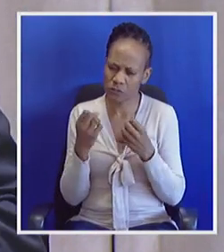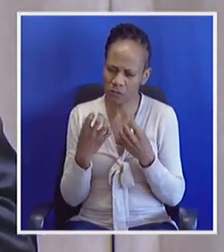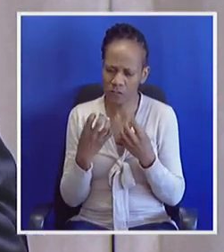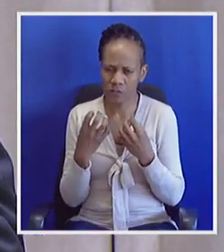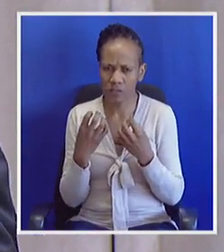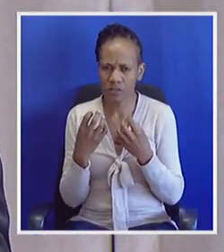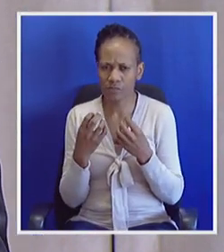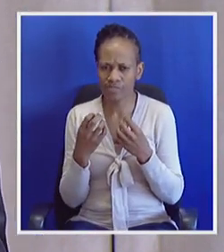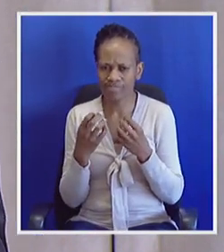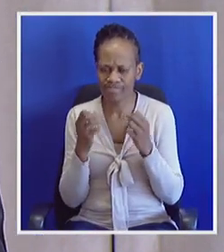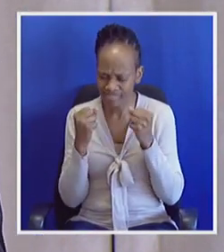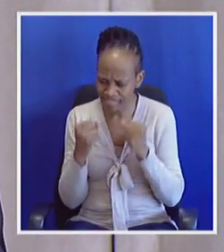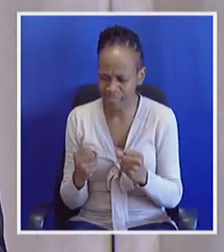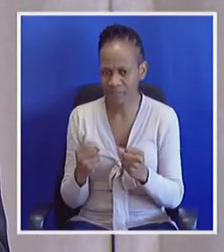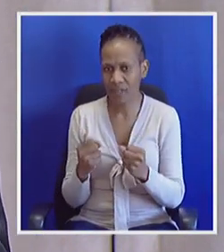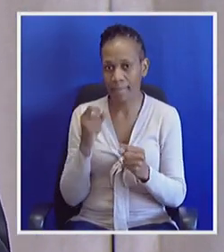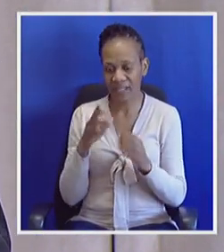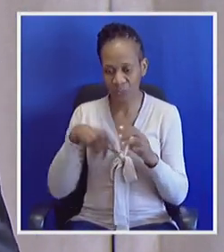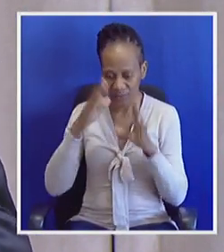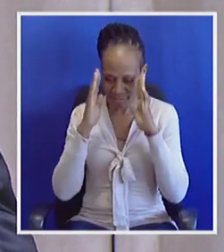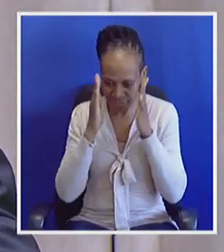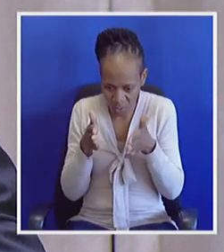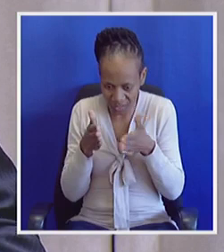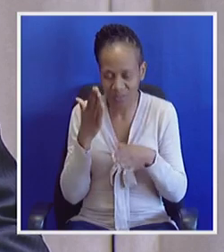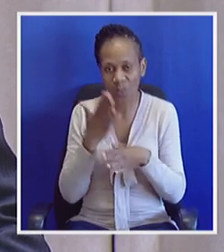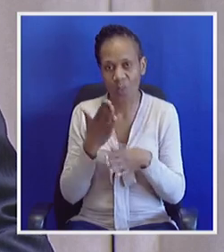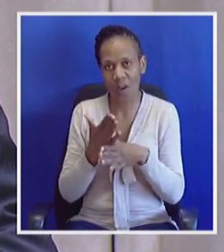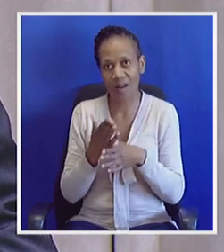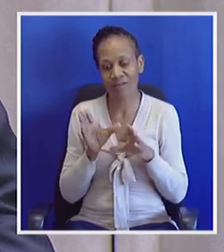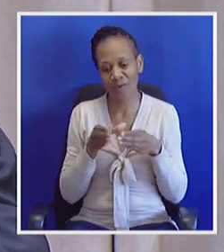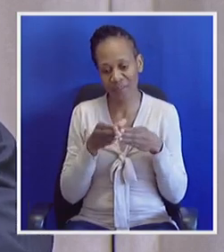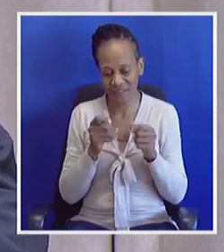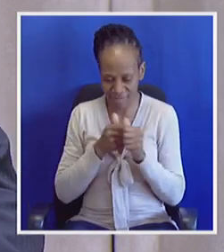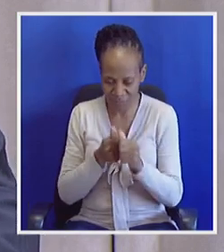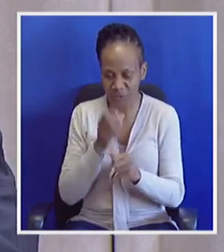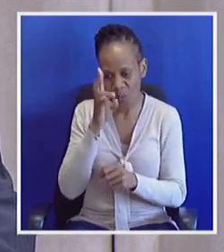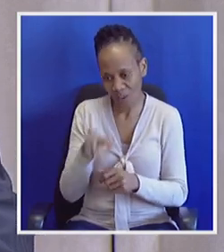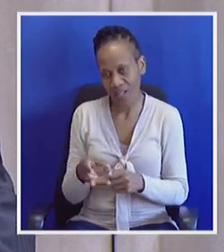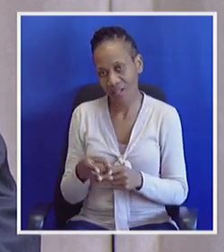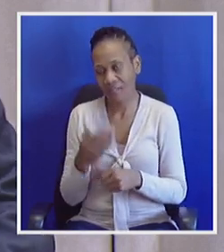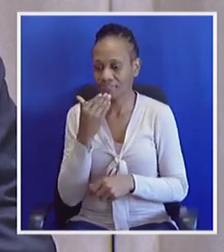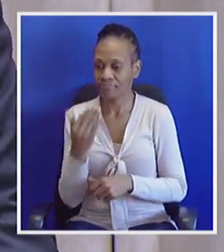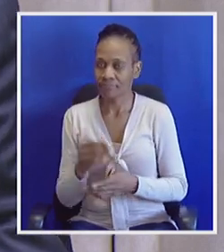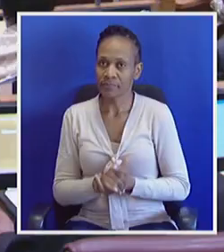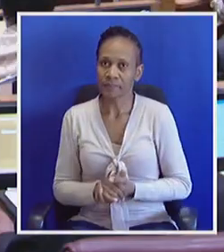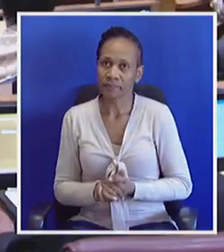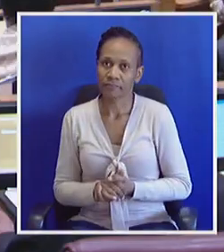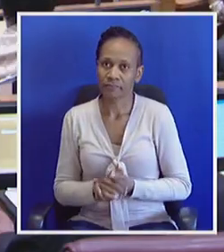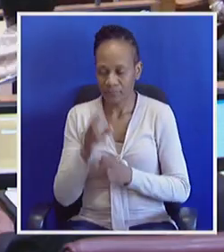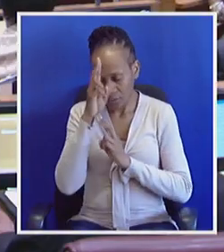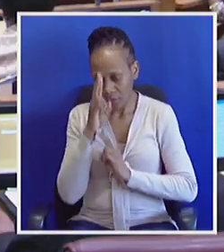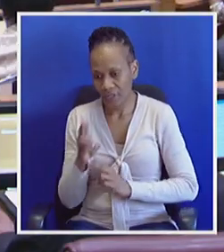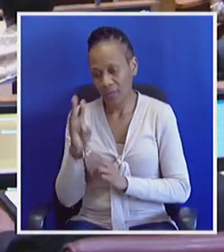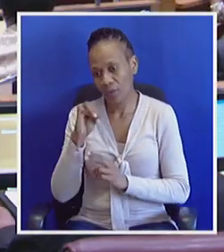always focus on the task that we have at hand. We will do so. Thank you very much. The Honorable